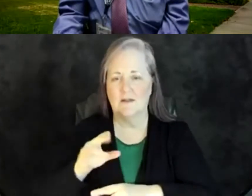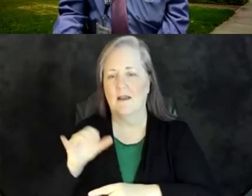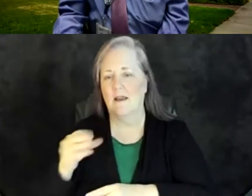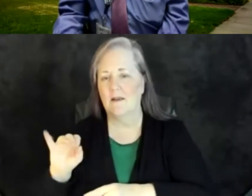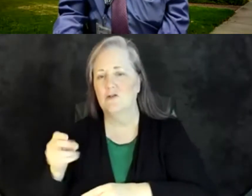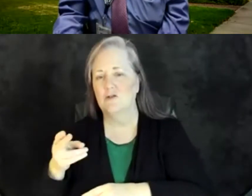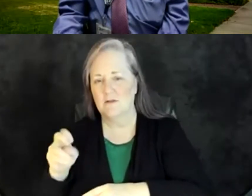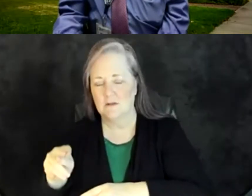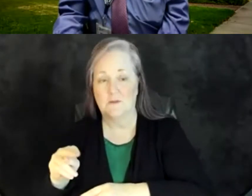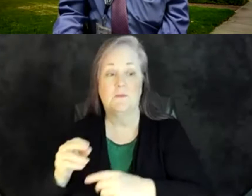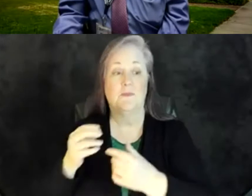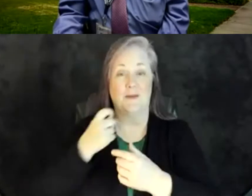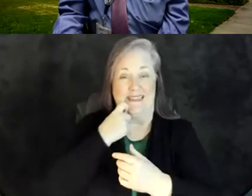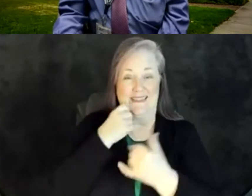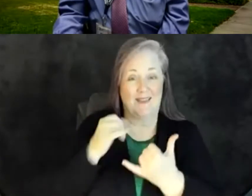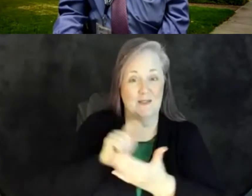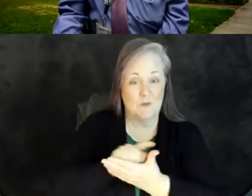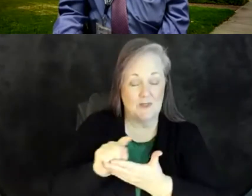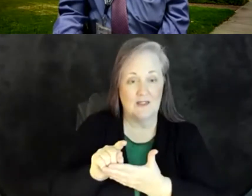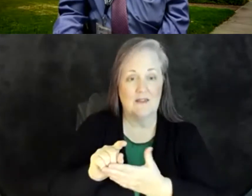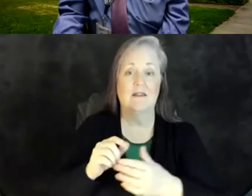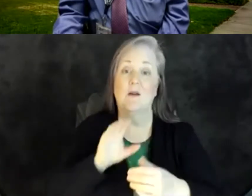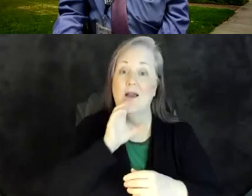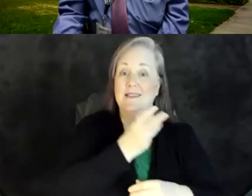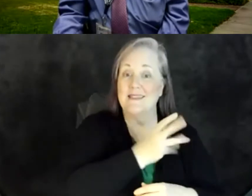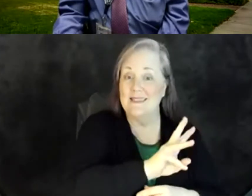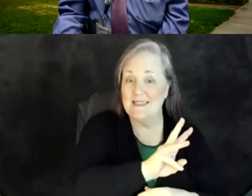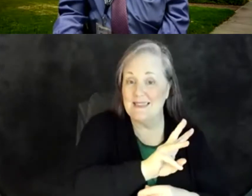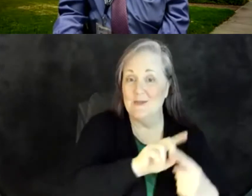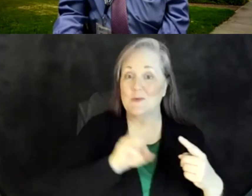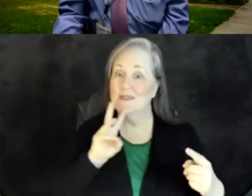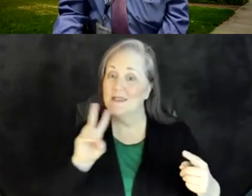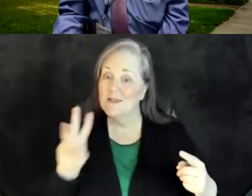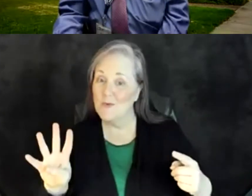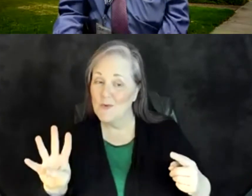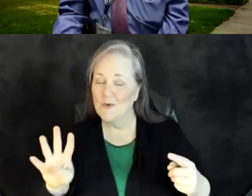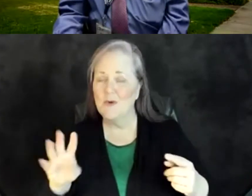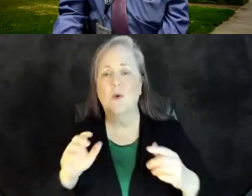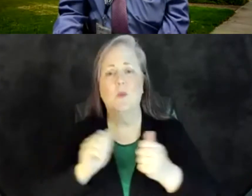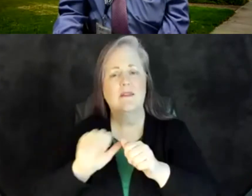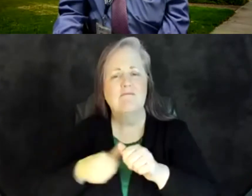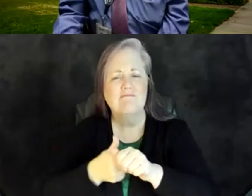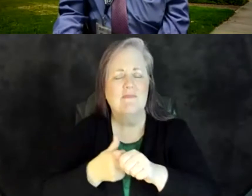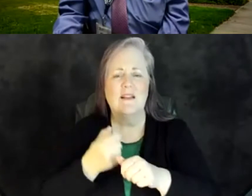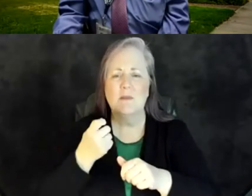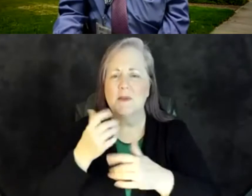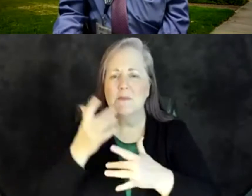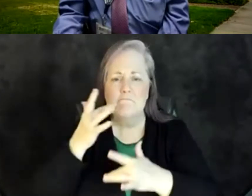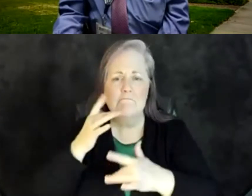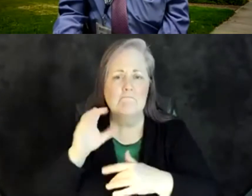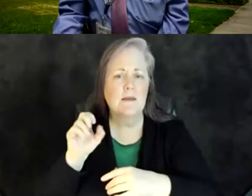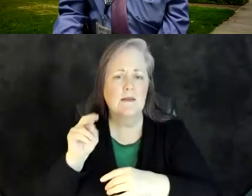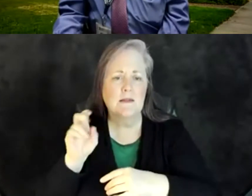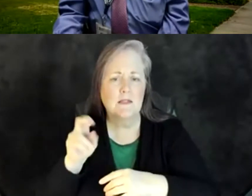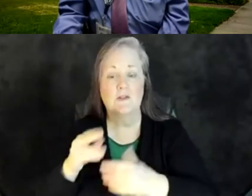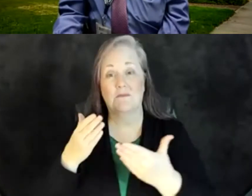Now eligible as of this week are 16 to 64-year-olds with certain underlying medical conditions that will put them at